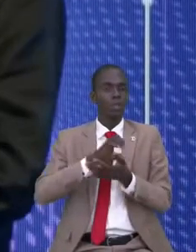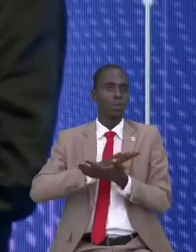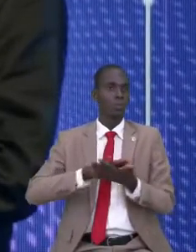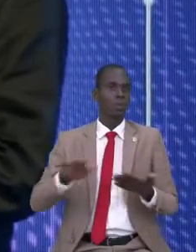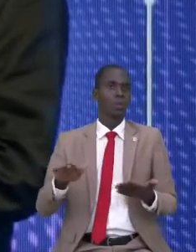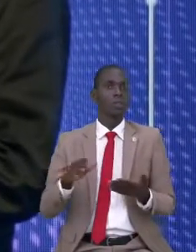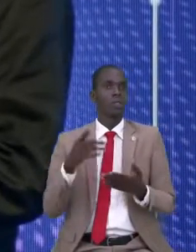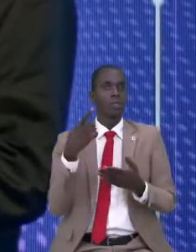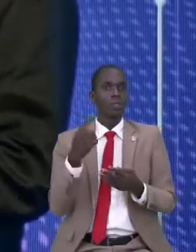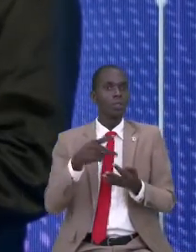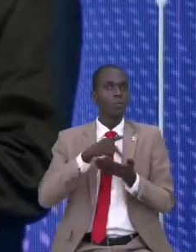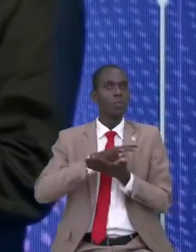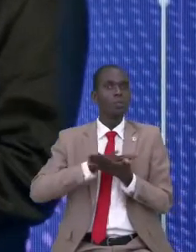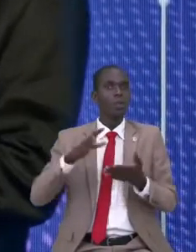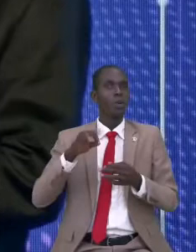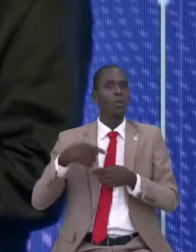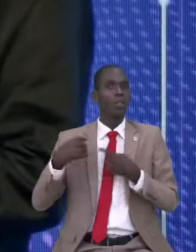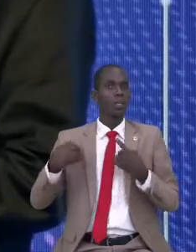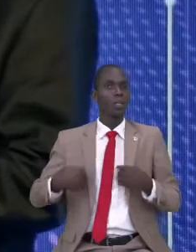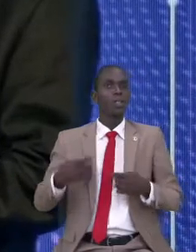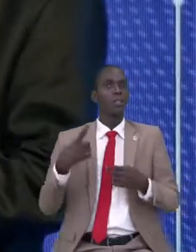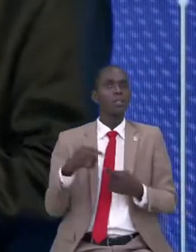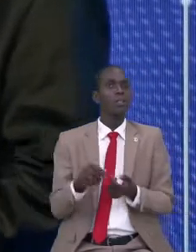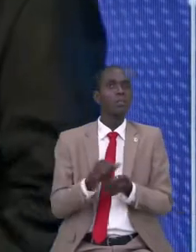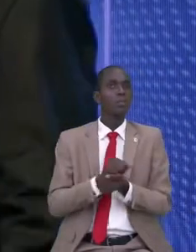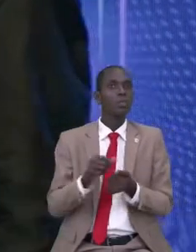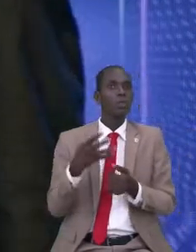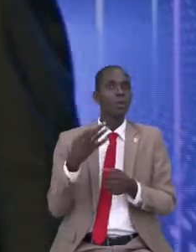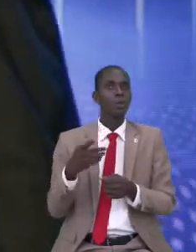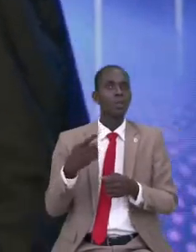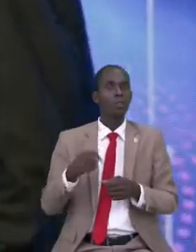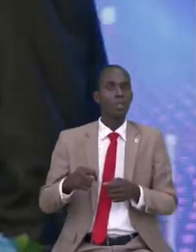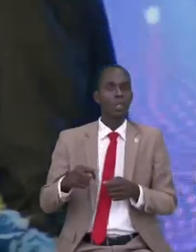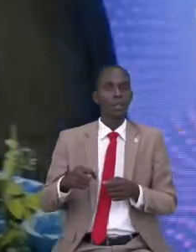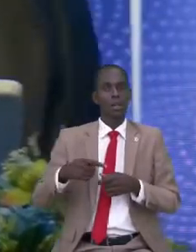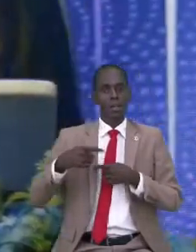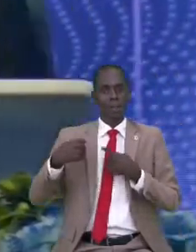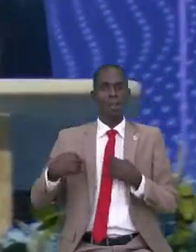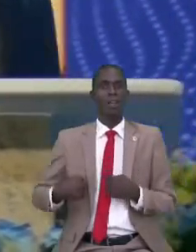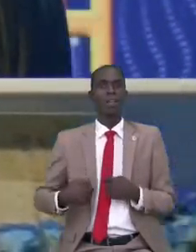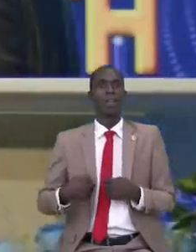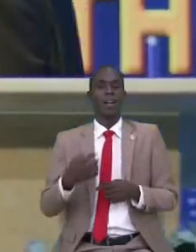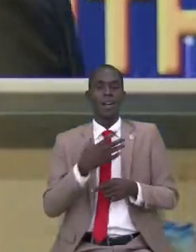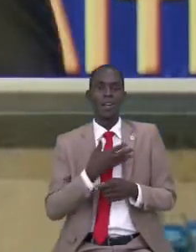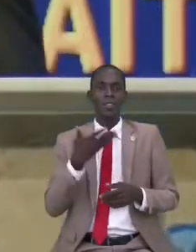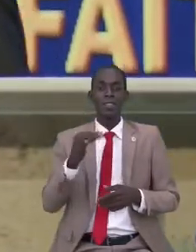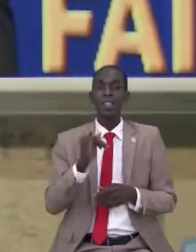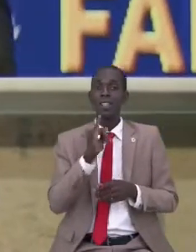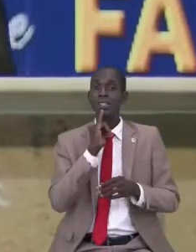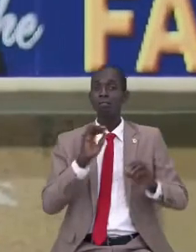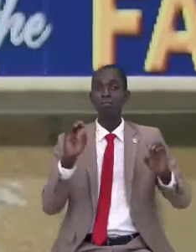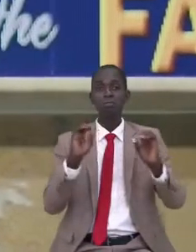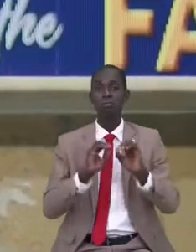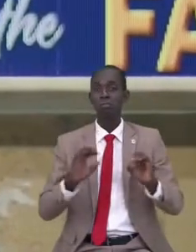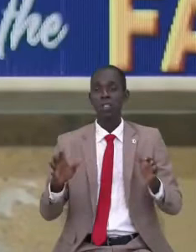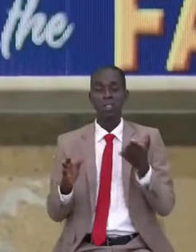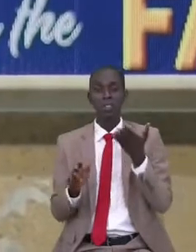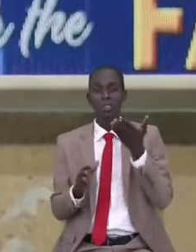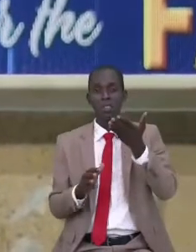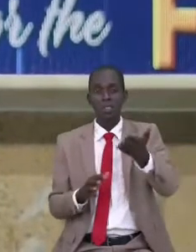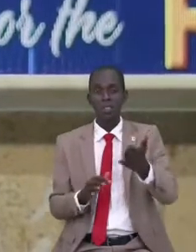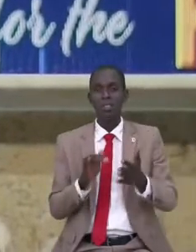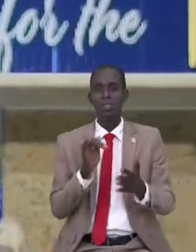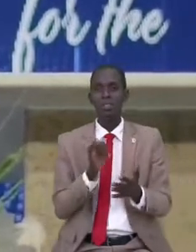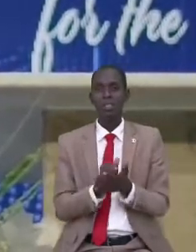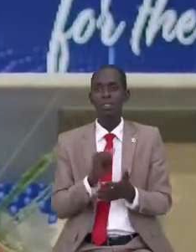purifying of the heart, the purging of the heart, that there is nothing there intended